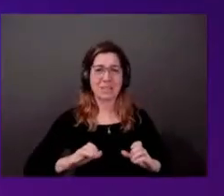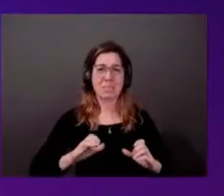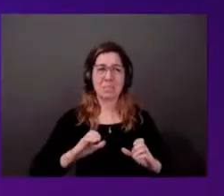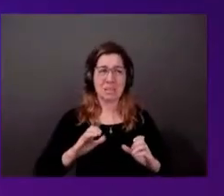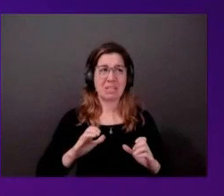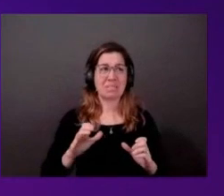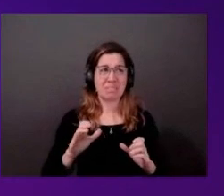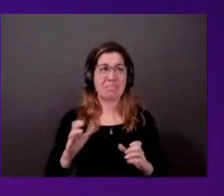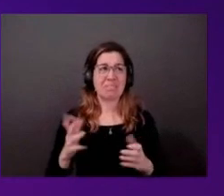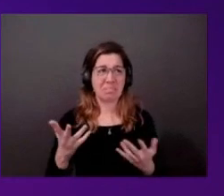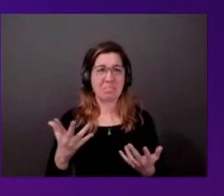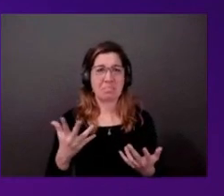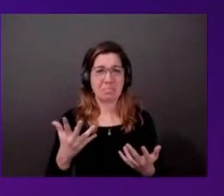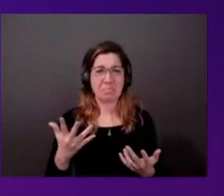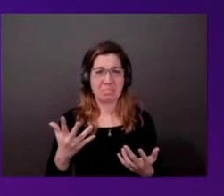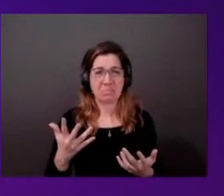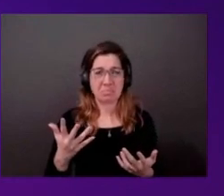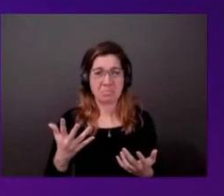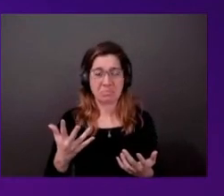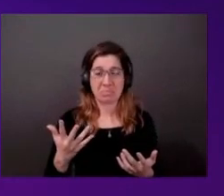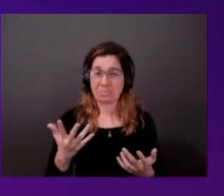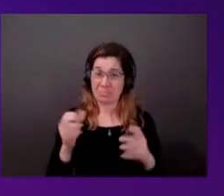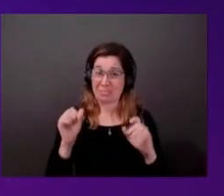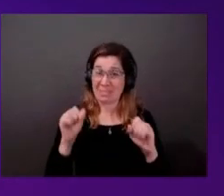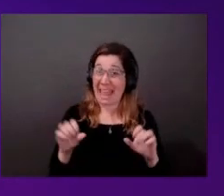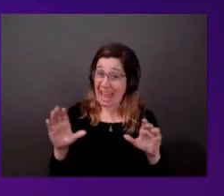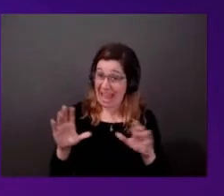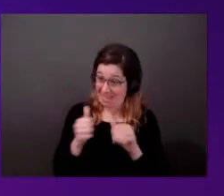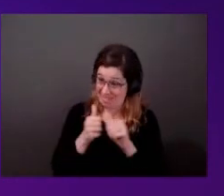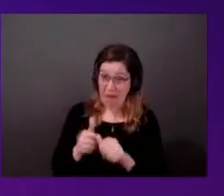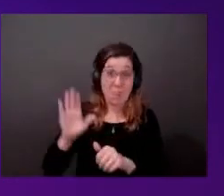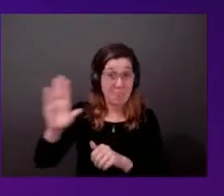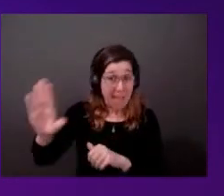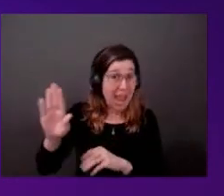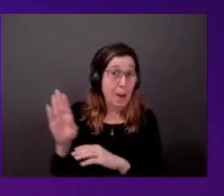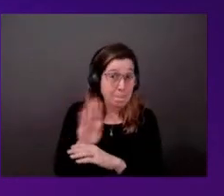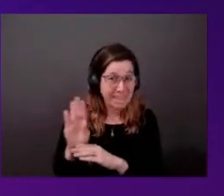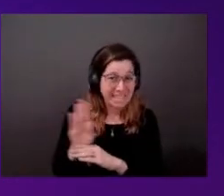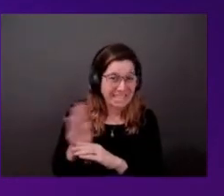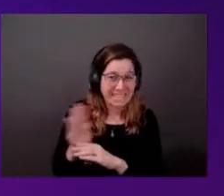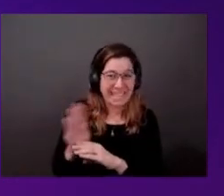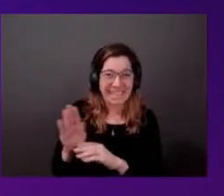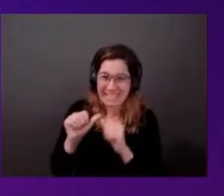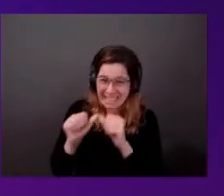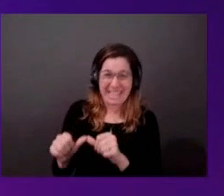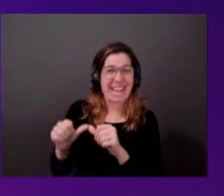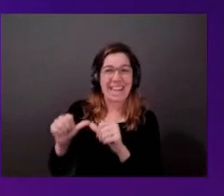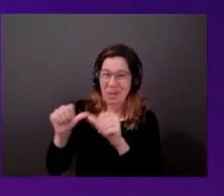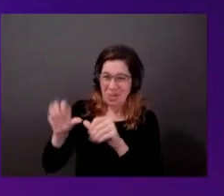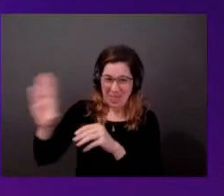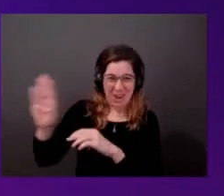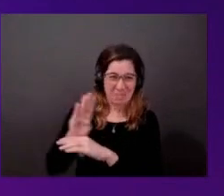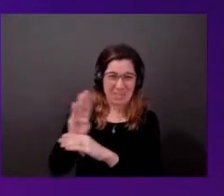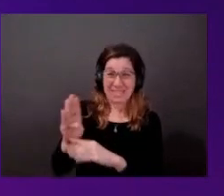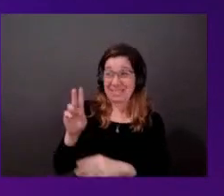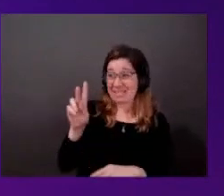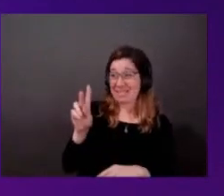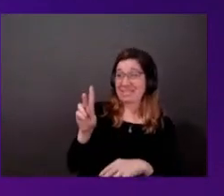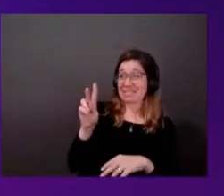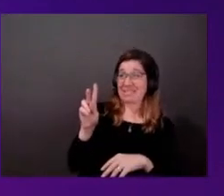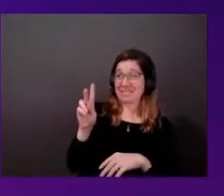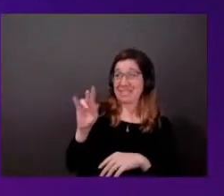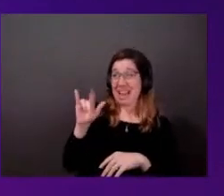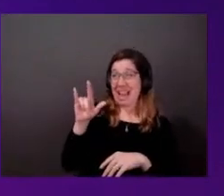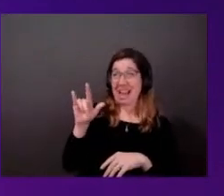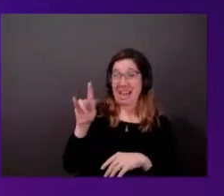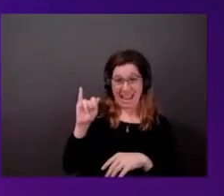their obligations with those pieces of equipment. To add on to what Kyle was saying, the external customer is really the beneficiary here. It